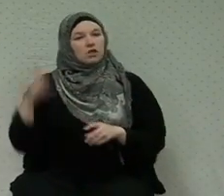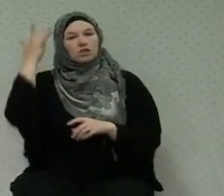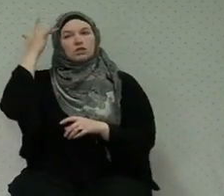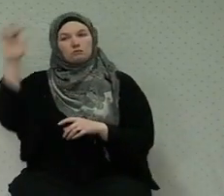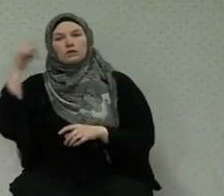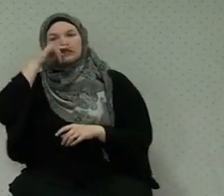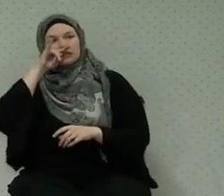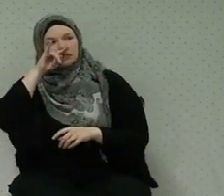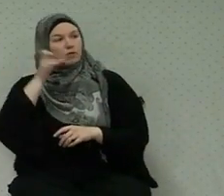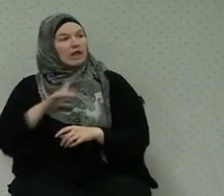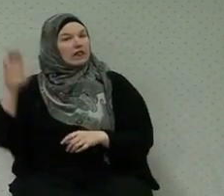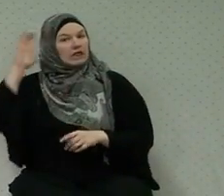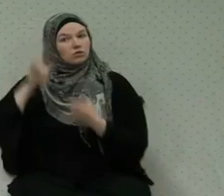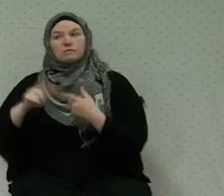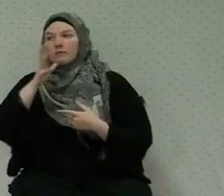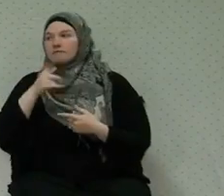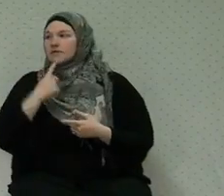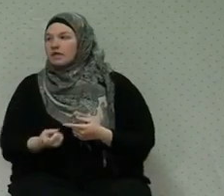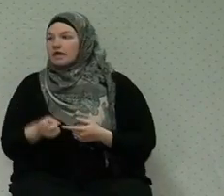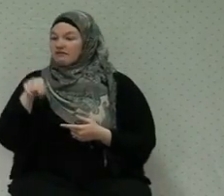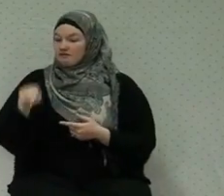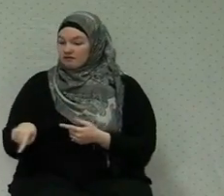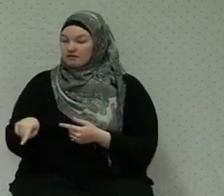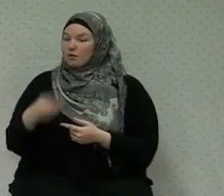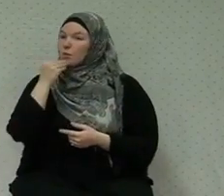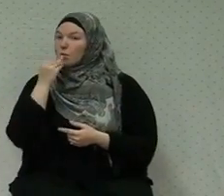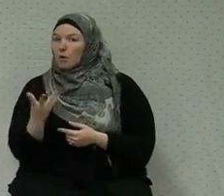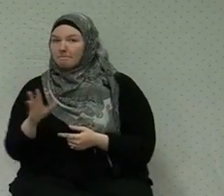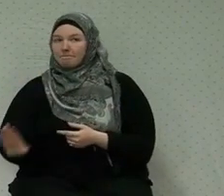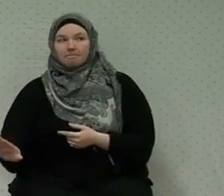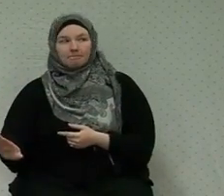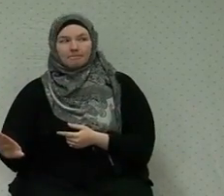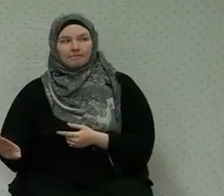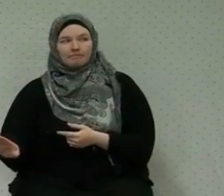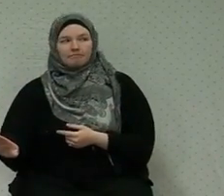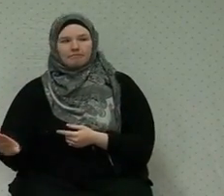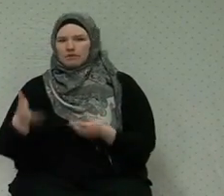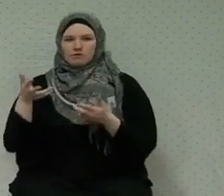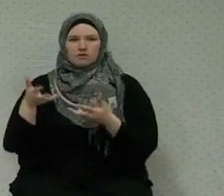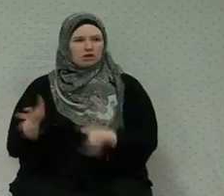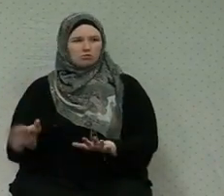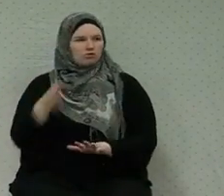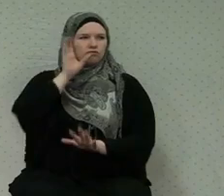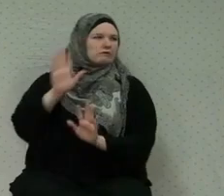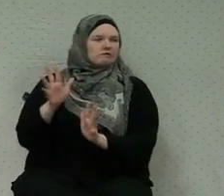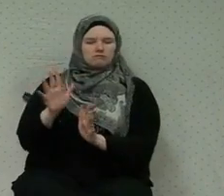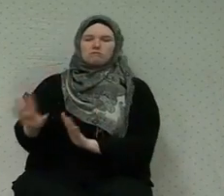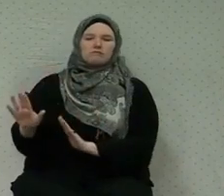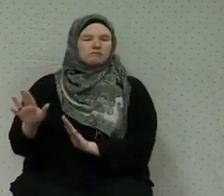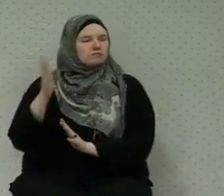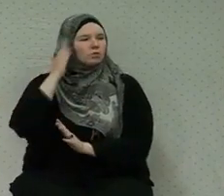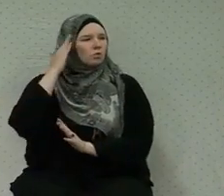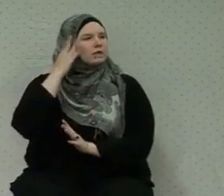kid, when he listens to his mom say, this is warm, he doesn't want to try it because